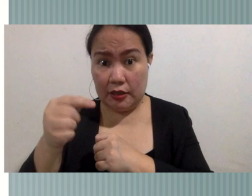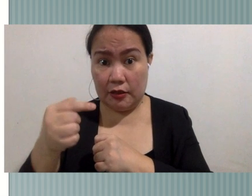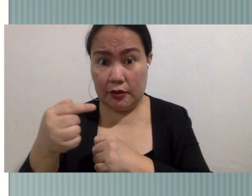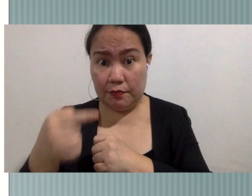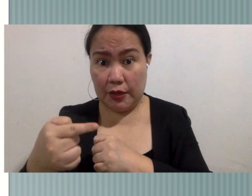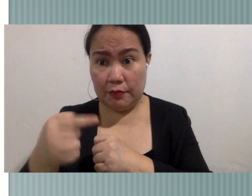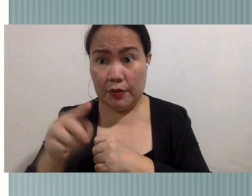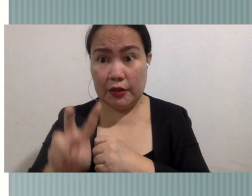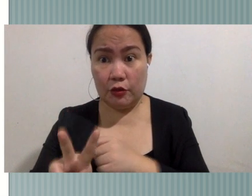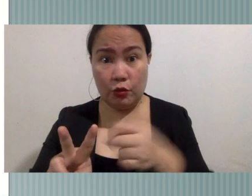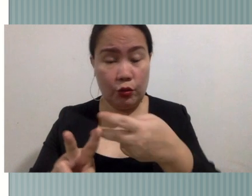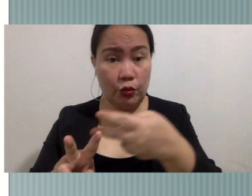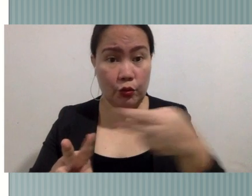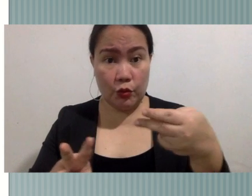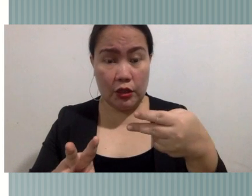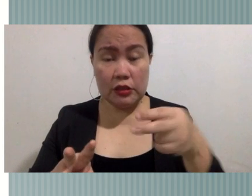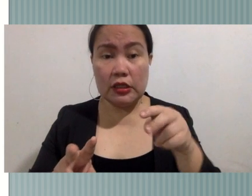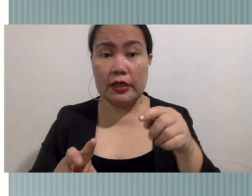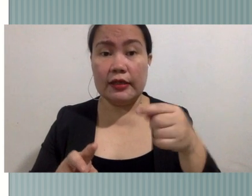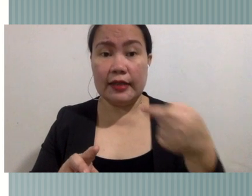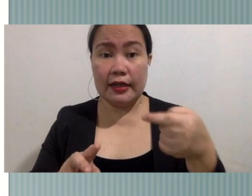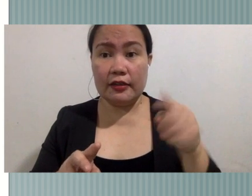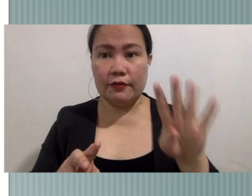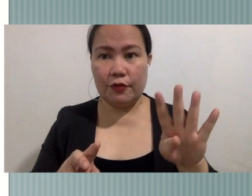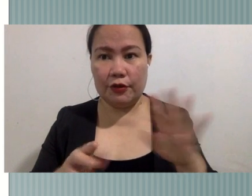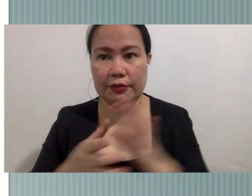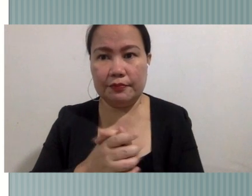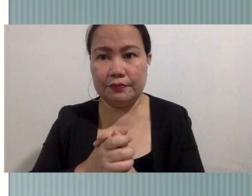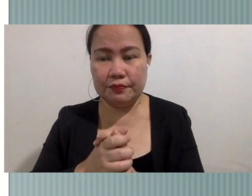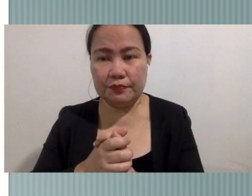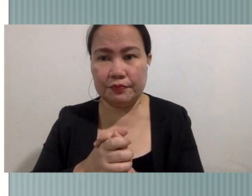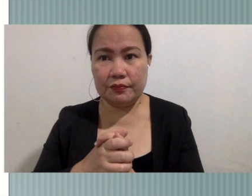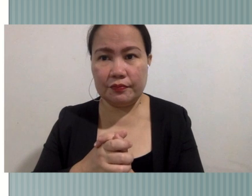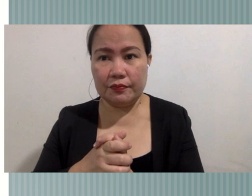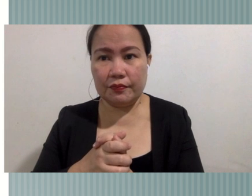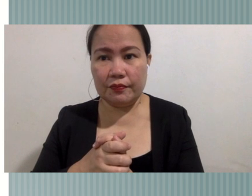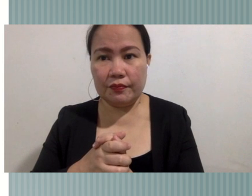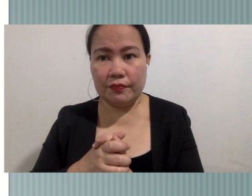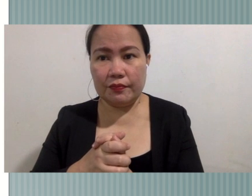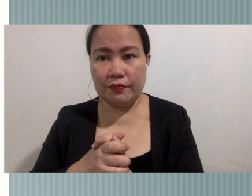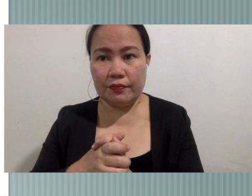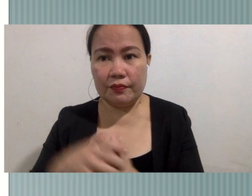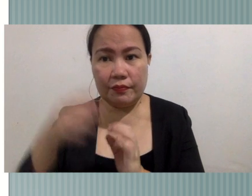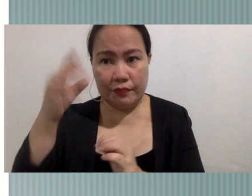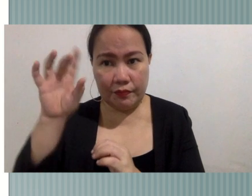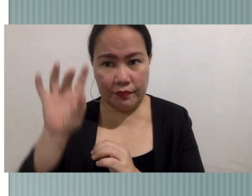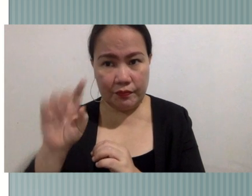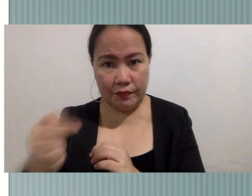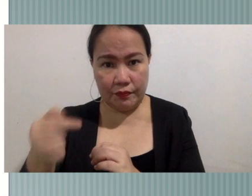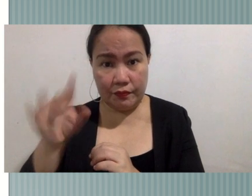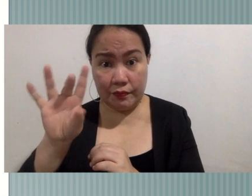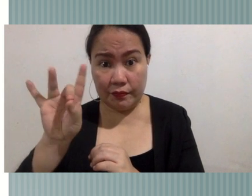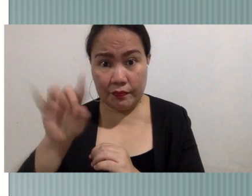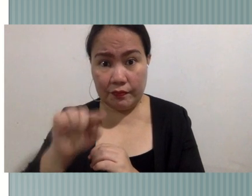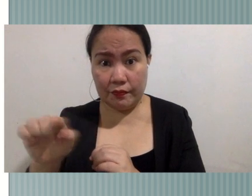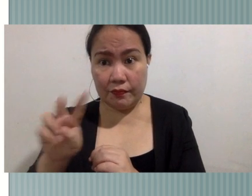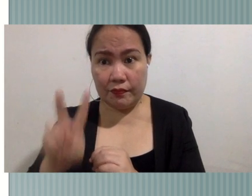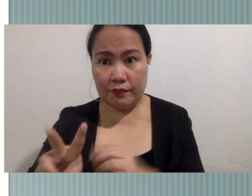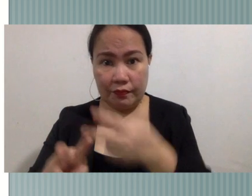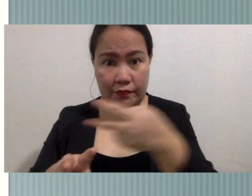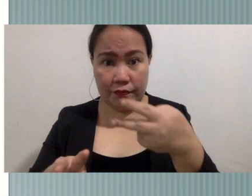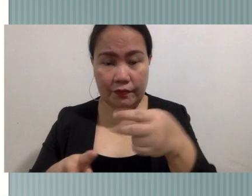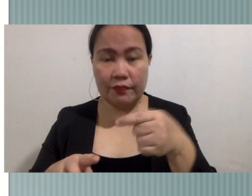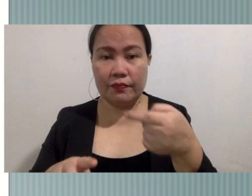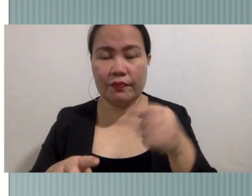ng value ng b, then i-divide lang natin sa 2. So, negative 8 divided by 2, the answer